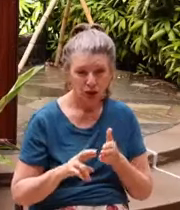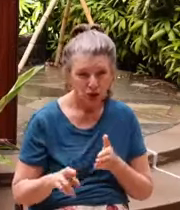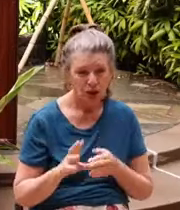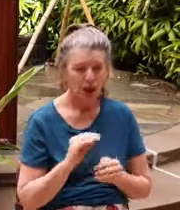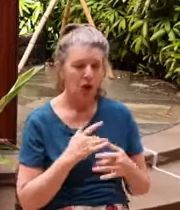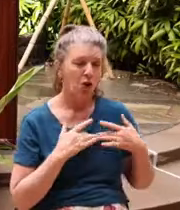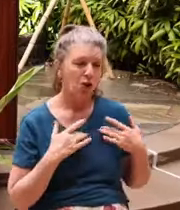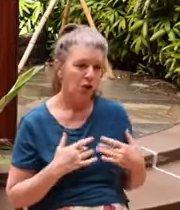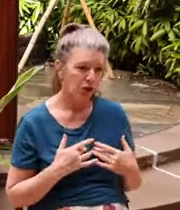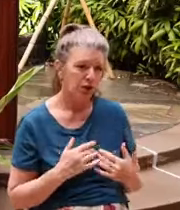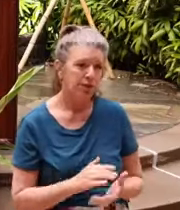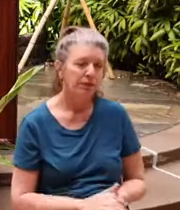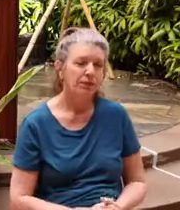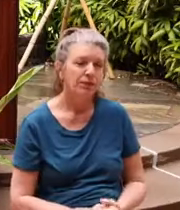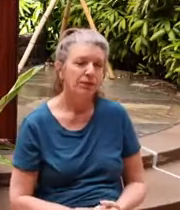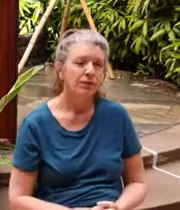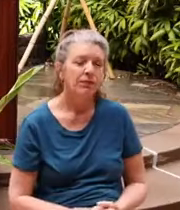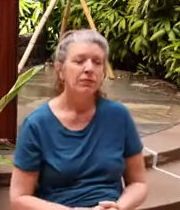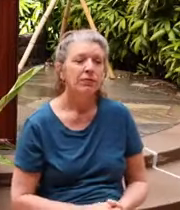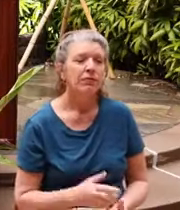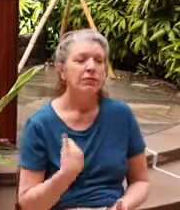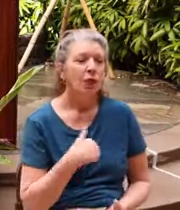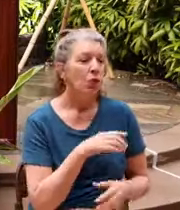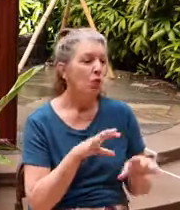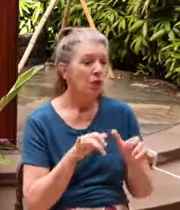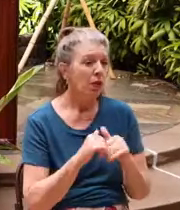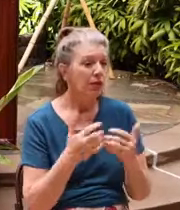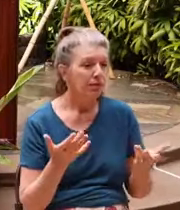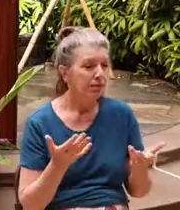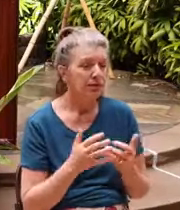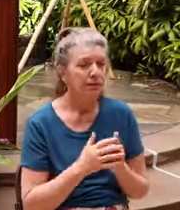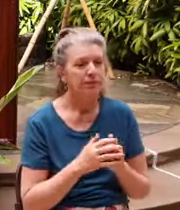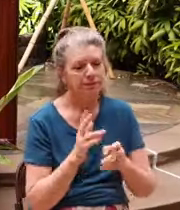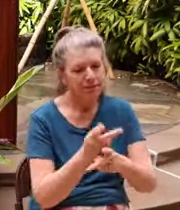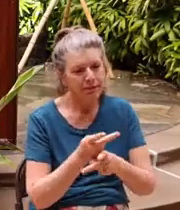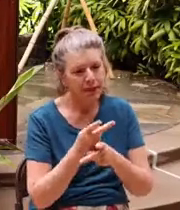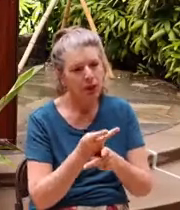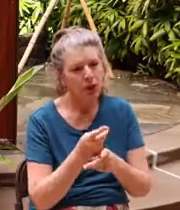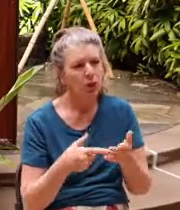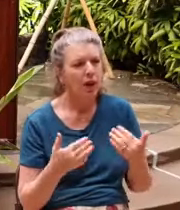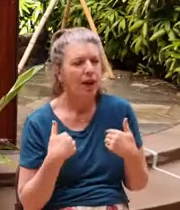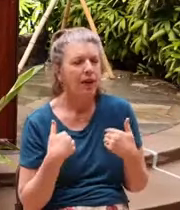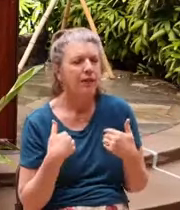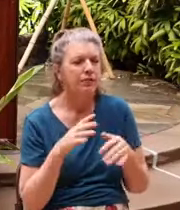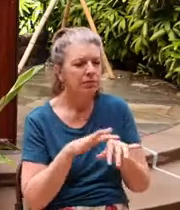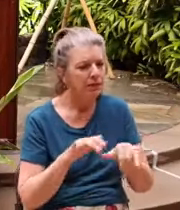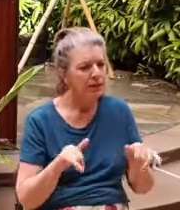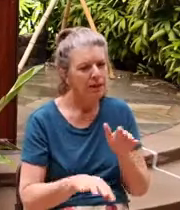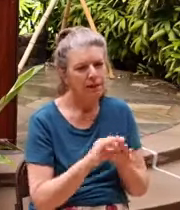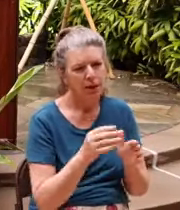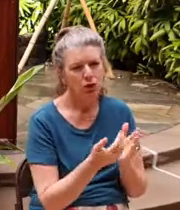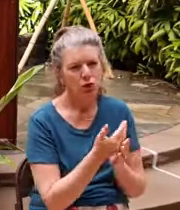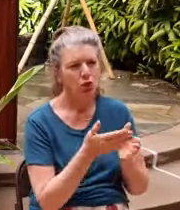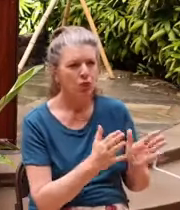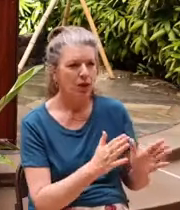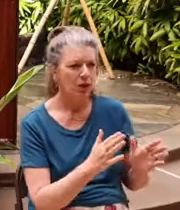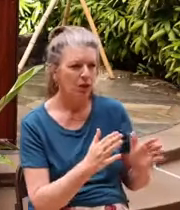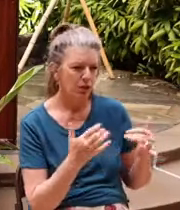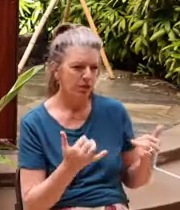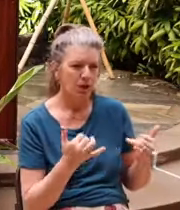heart. And we do this by taking care of what we have while finding new ways to modernize our approach